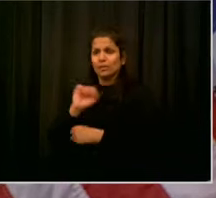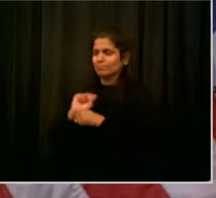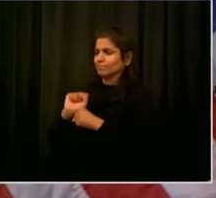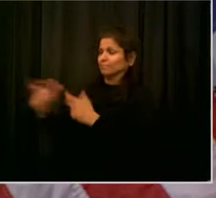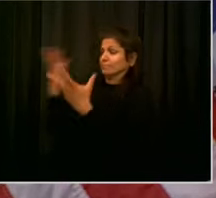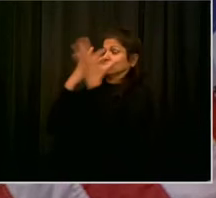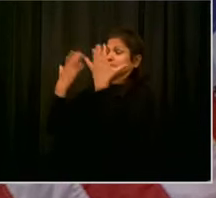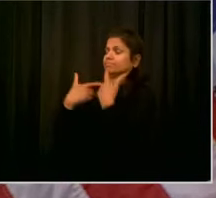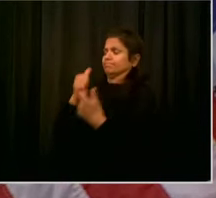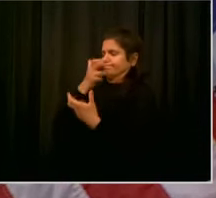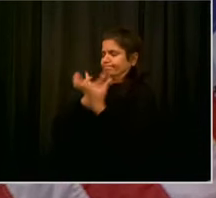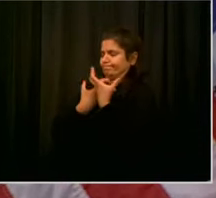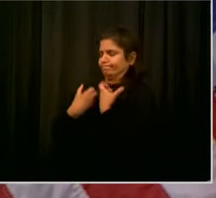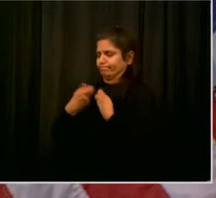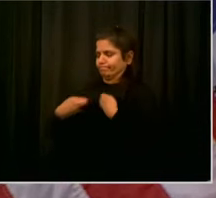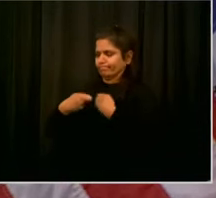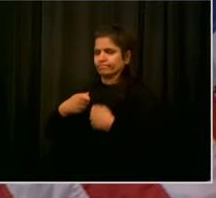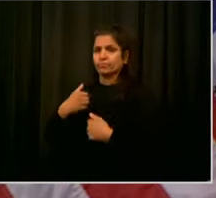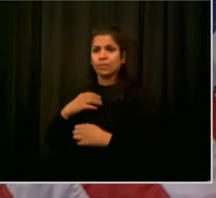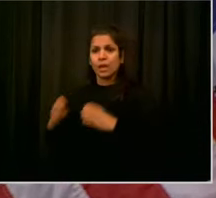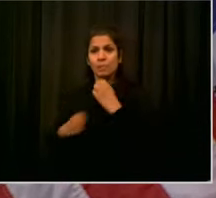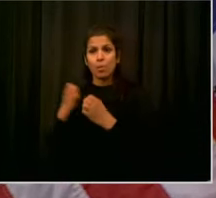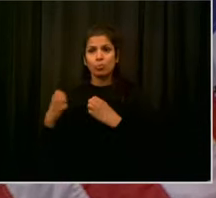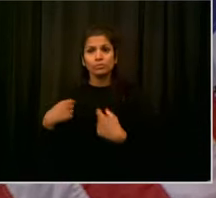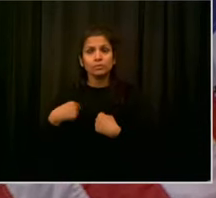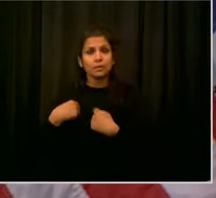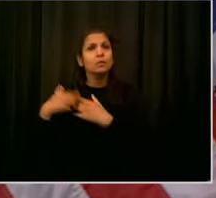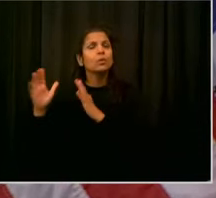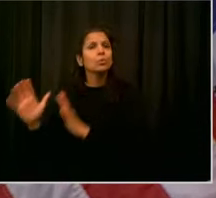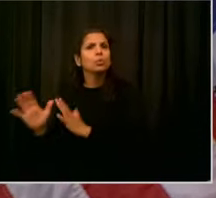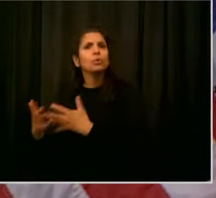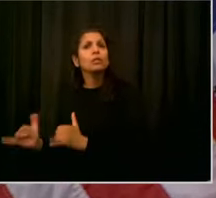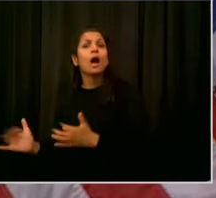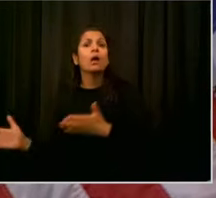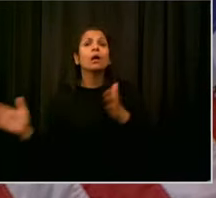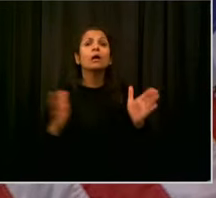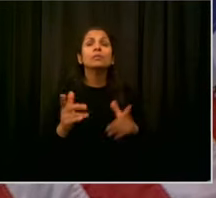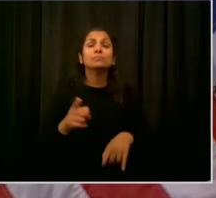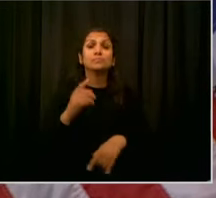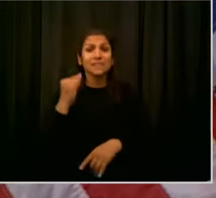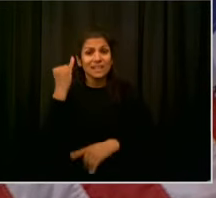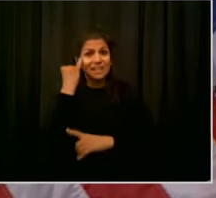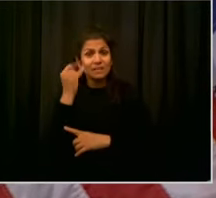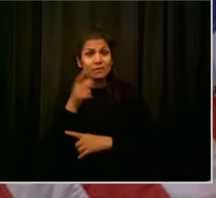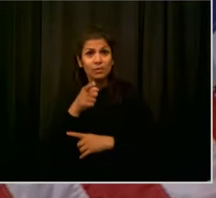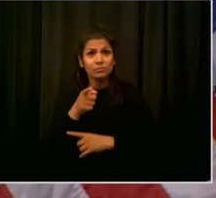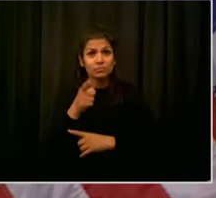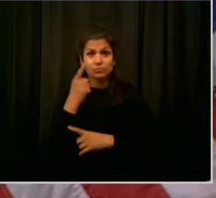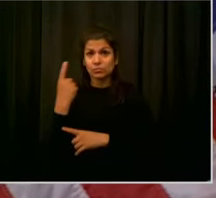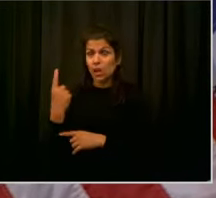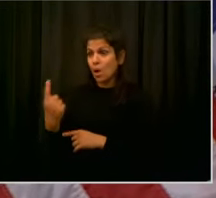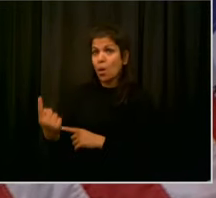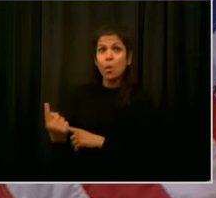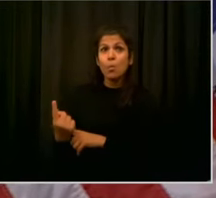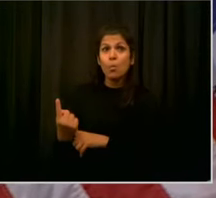calling, we are going to make sure there are appropriate consequences. But I really want to put things in perspective. 36,000 men and